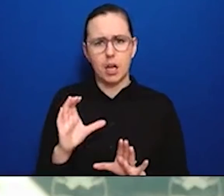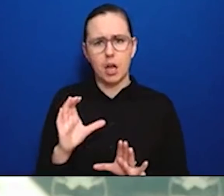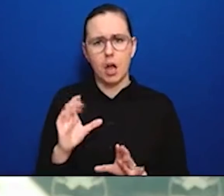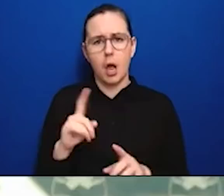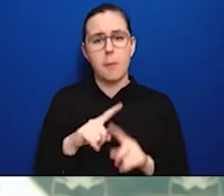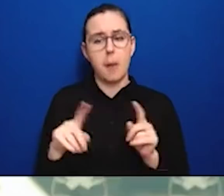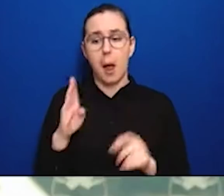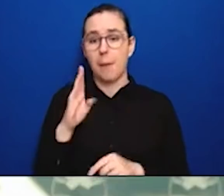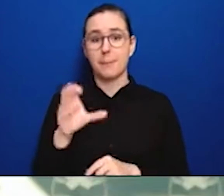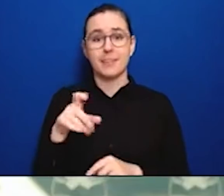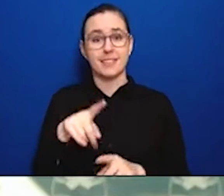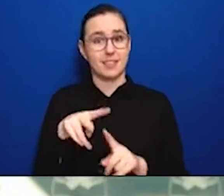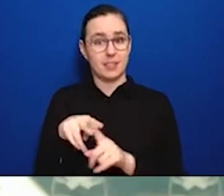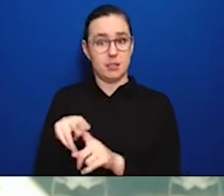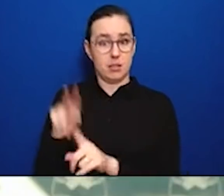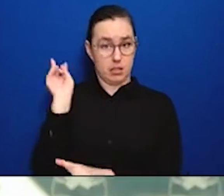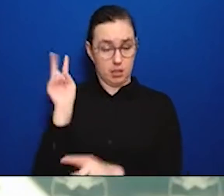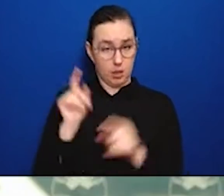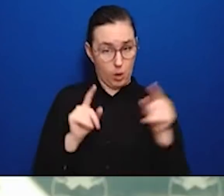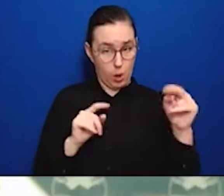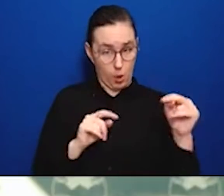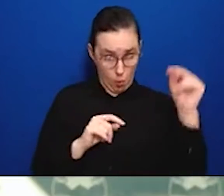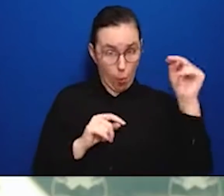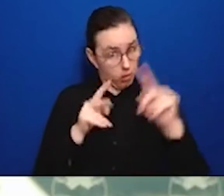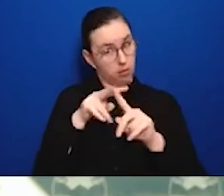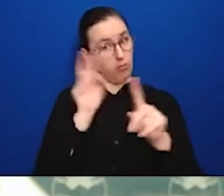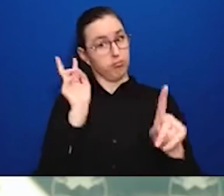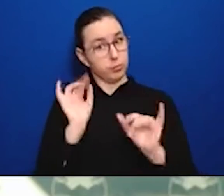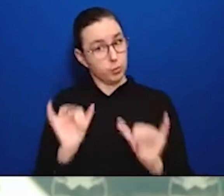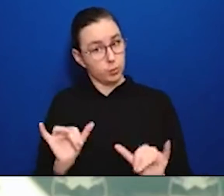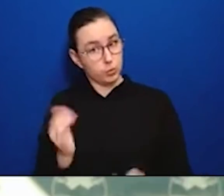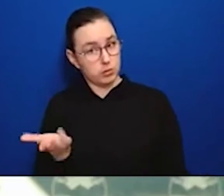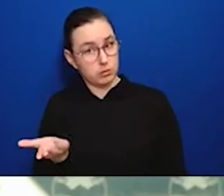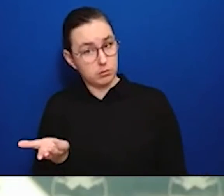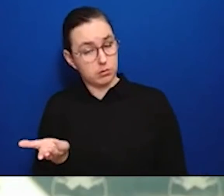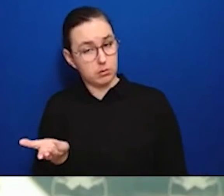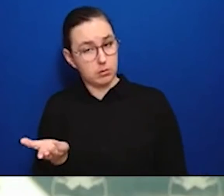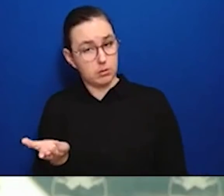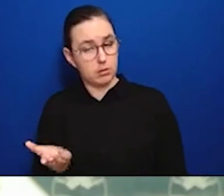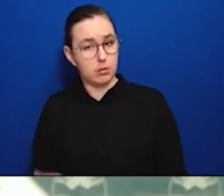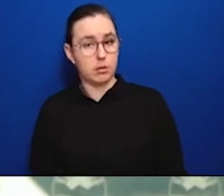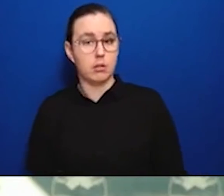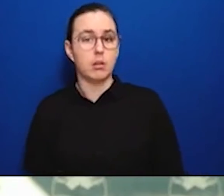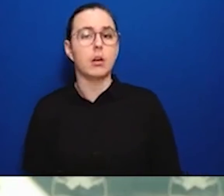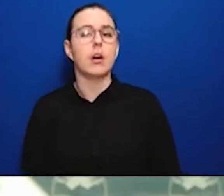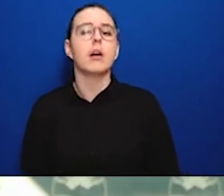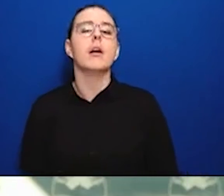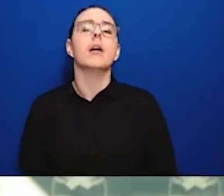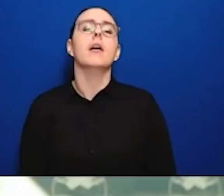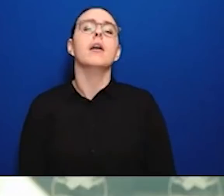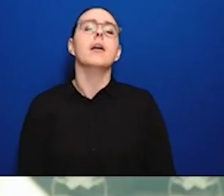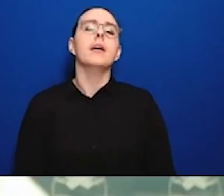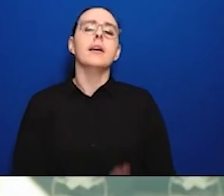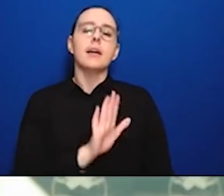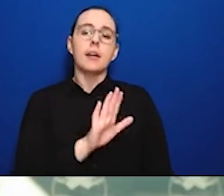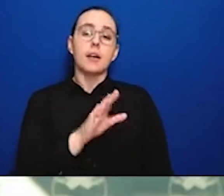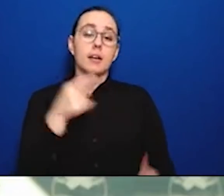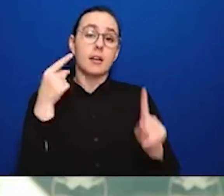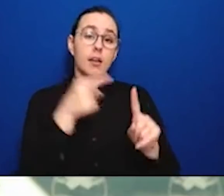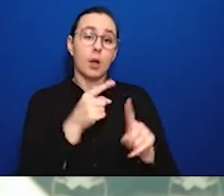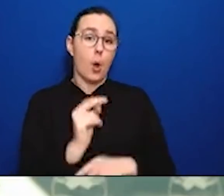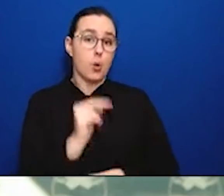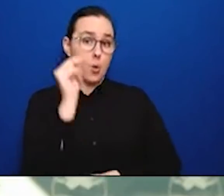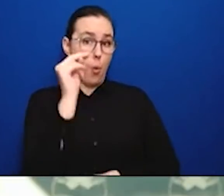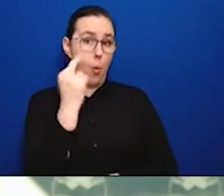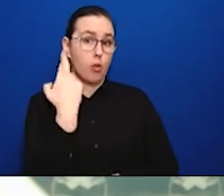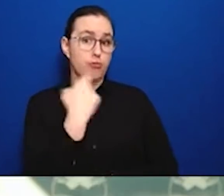restaurants and limiting them serving alcohol past 10 o'clock. Restaurants continue to operate at full capacity and